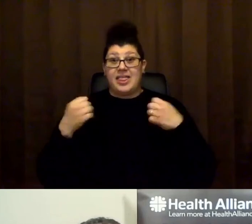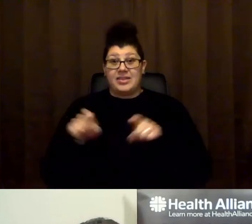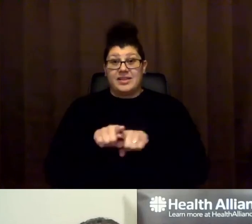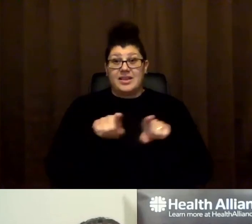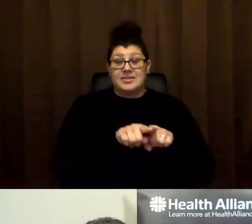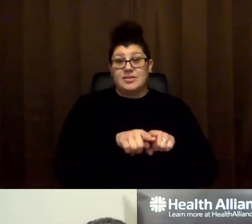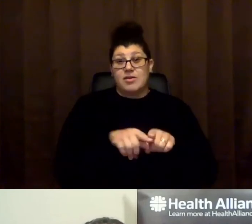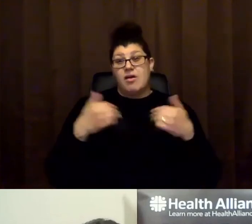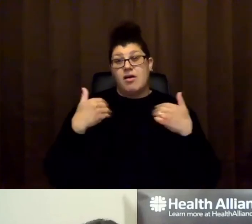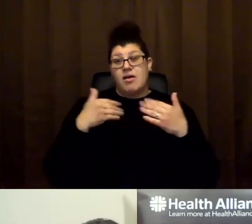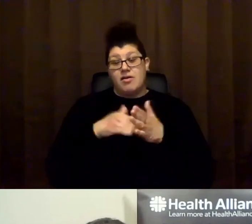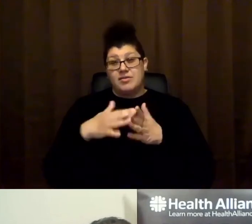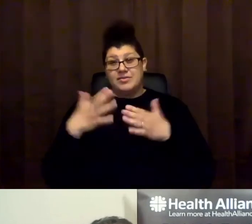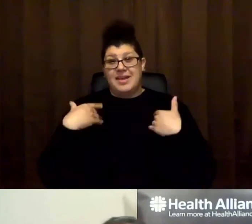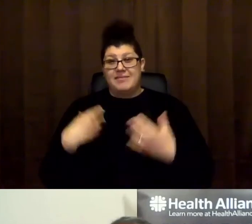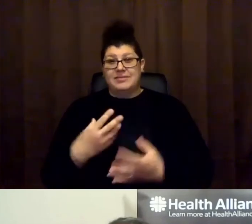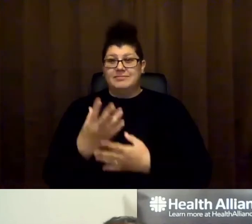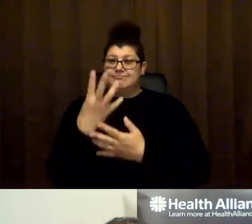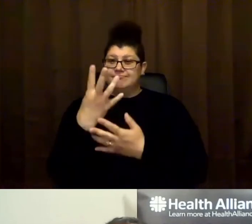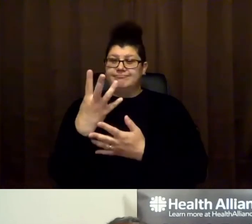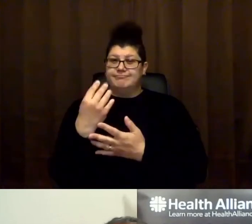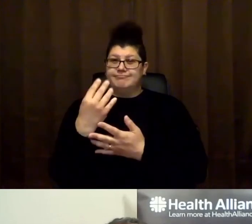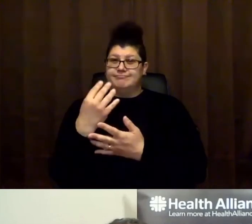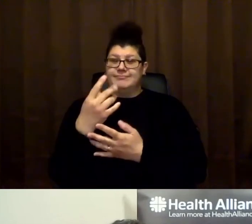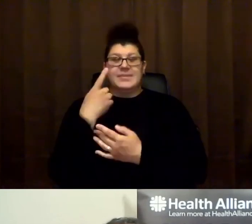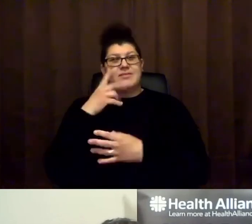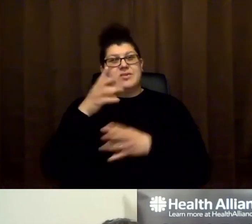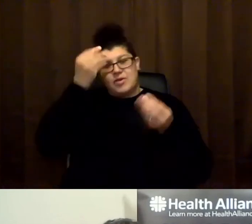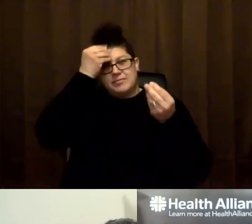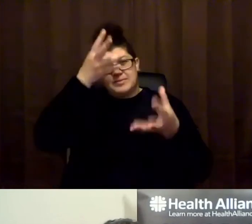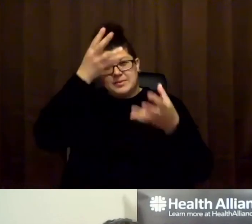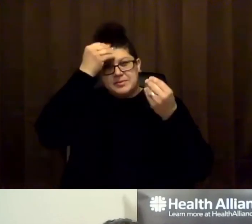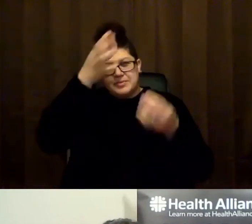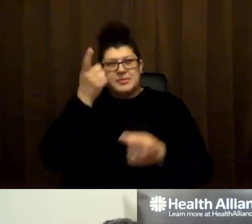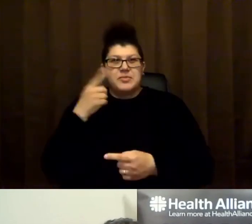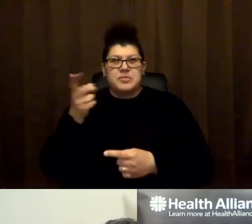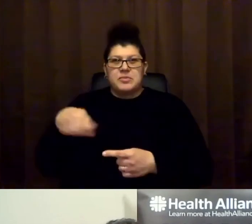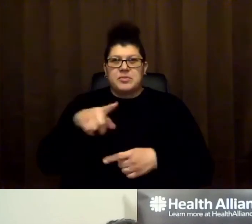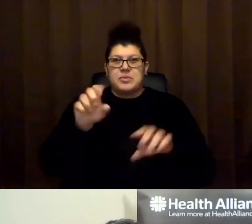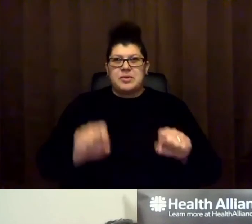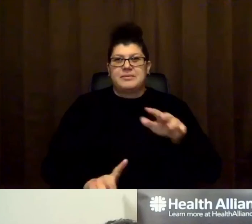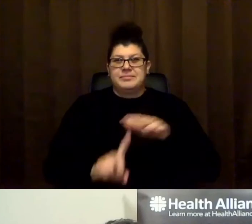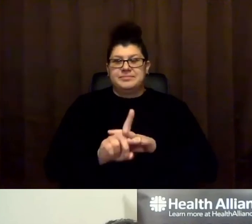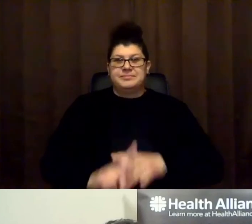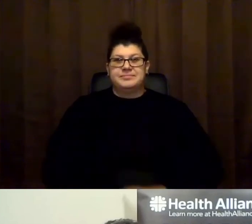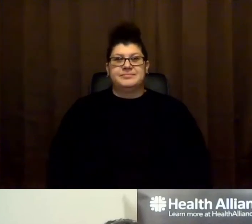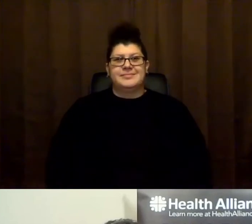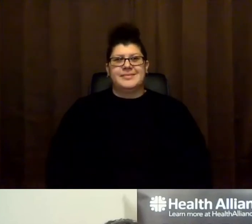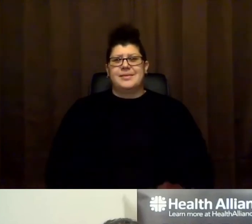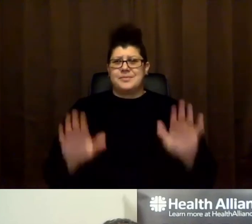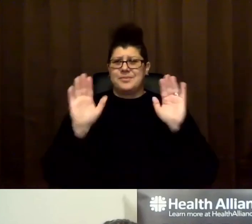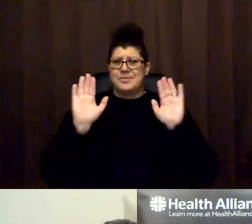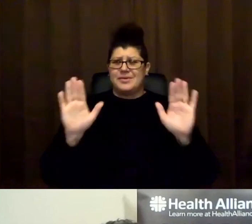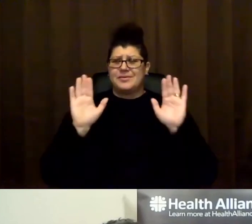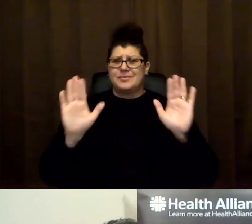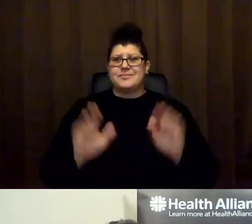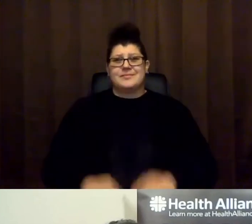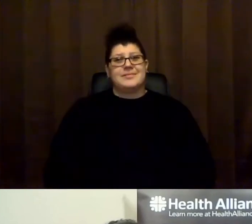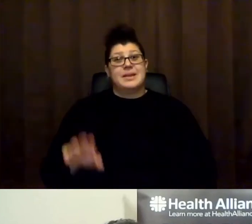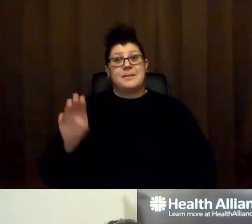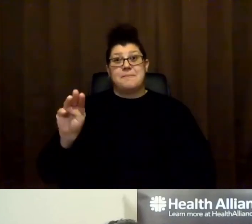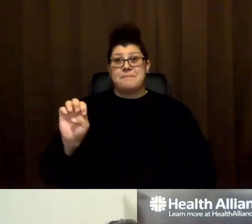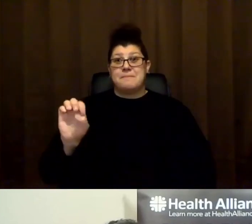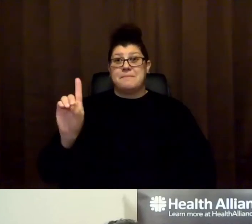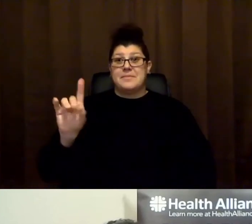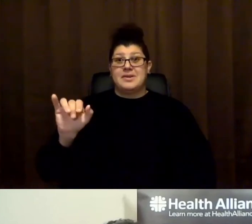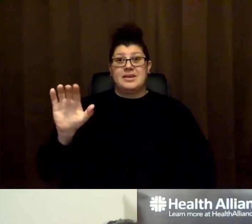webinars and things like that as well, just to keep people informed. That's great. That's wonderful. Yeah, Medicare is, something